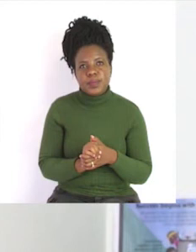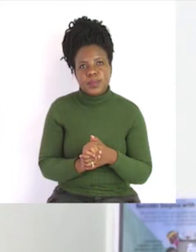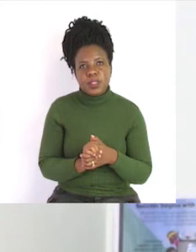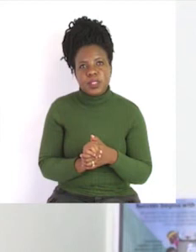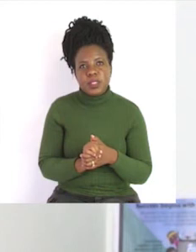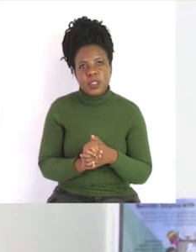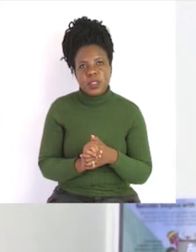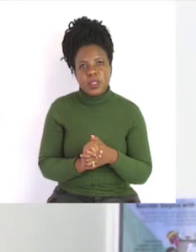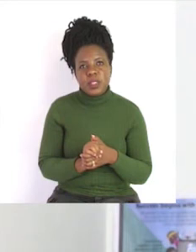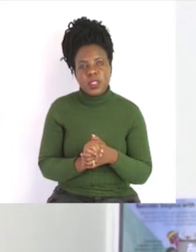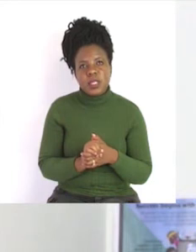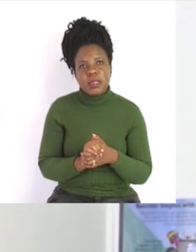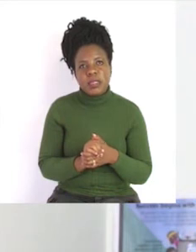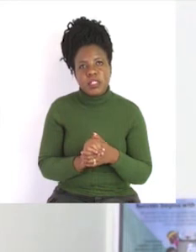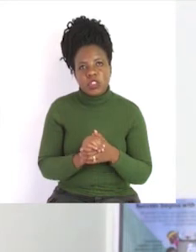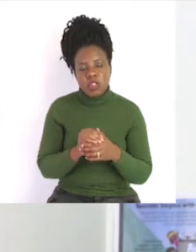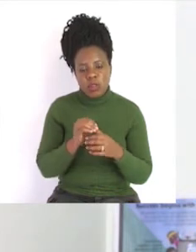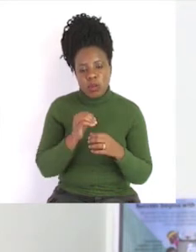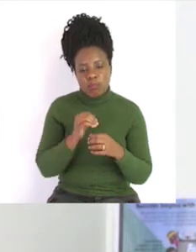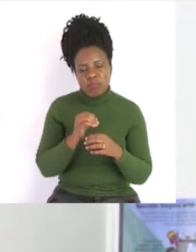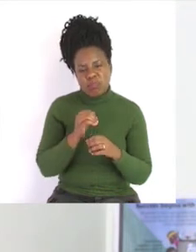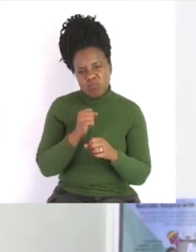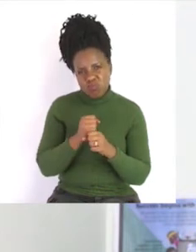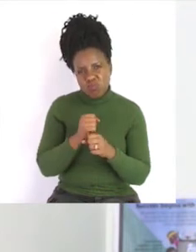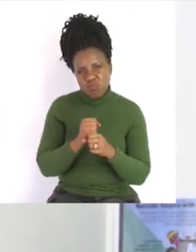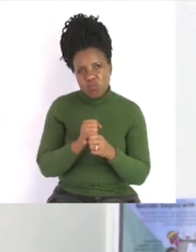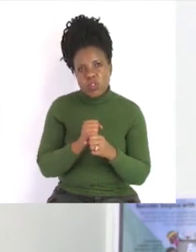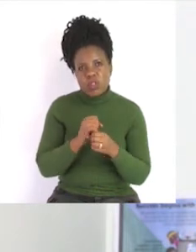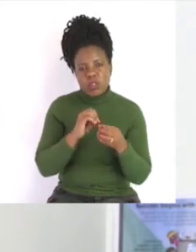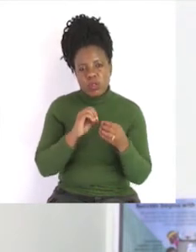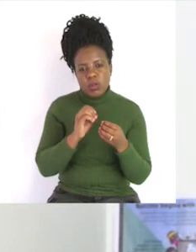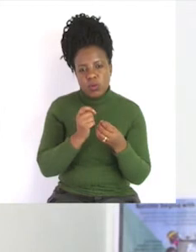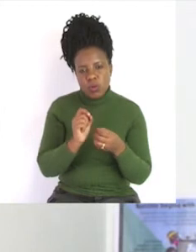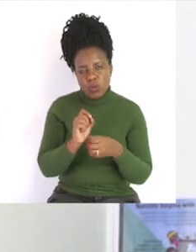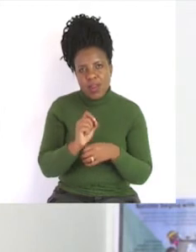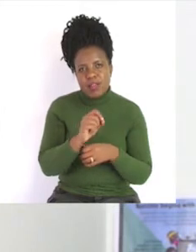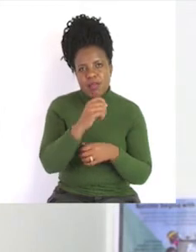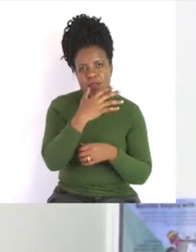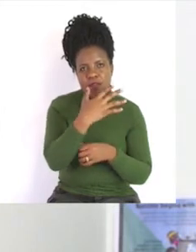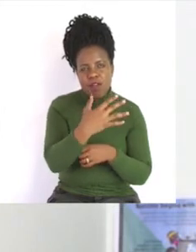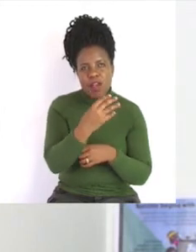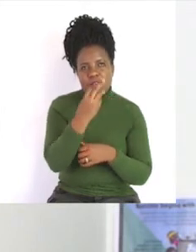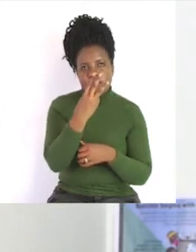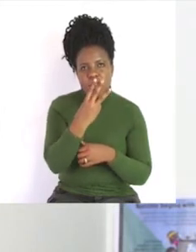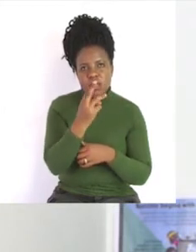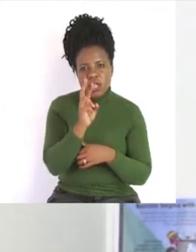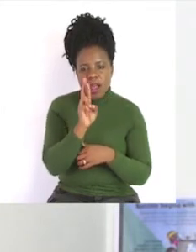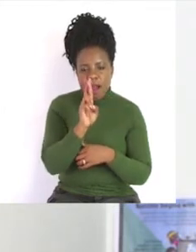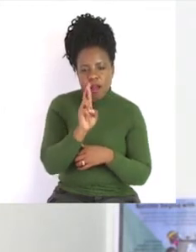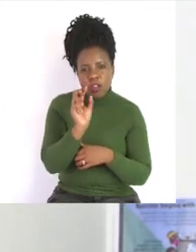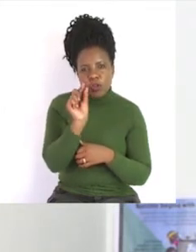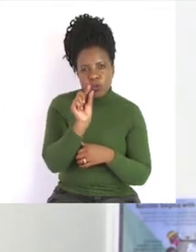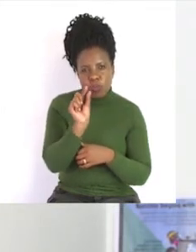like this. You make a letter R, which stands for remainder, and then you write the